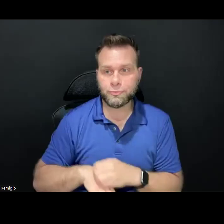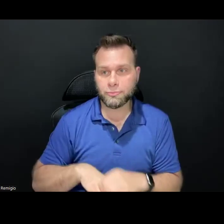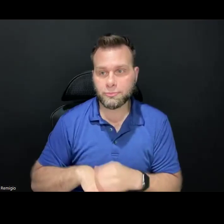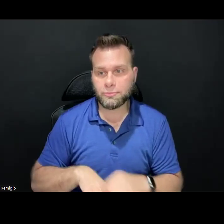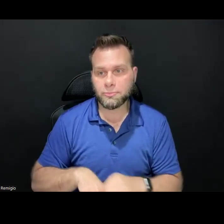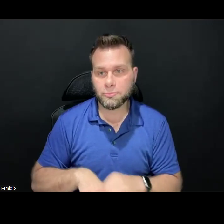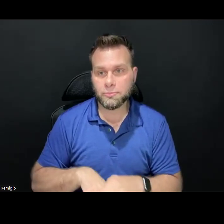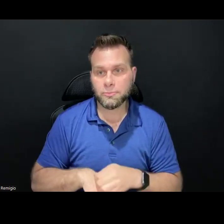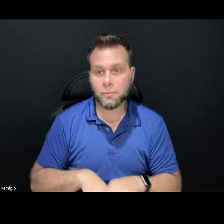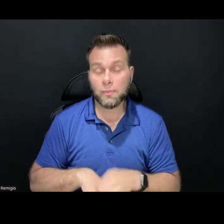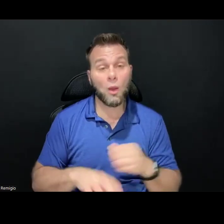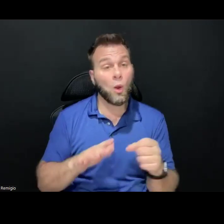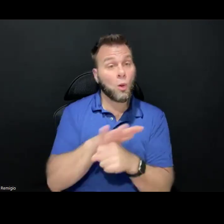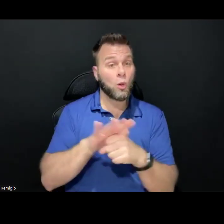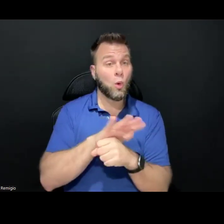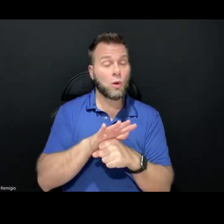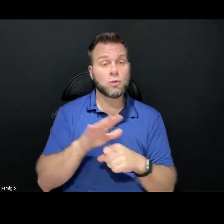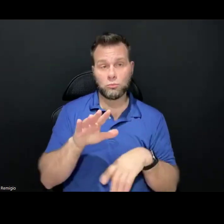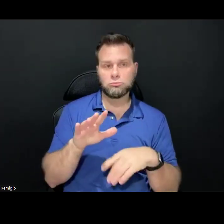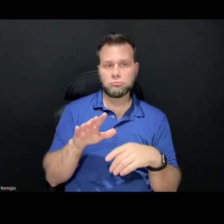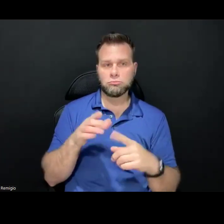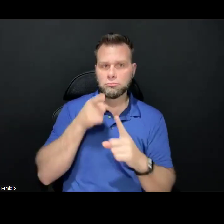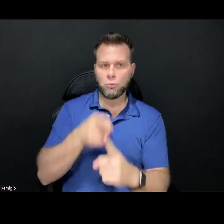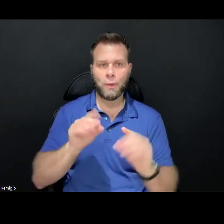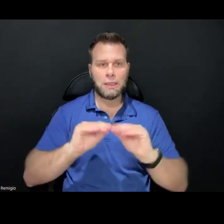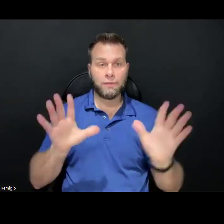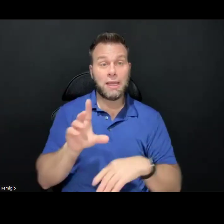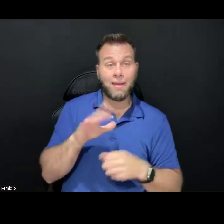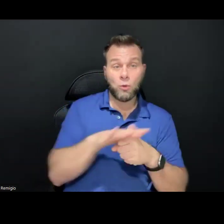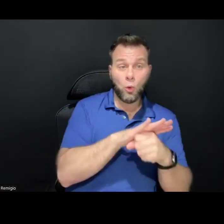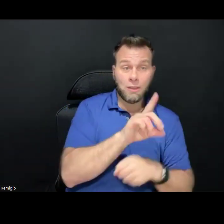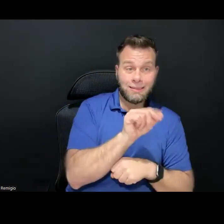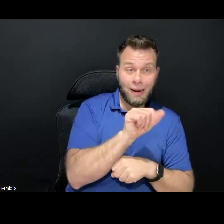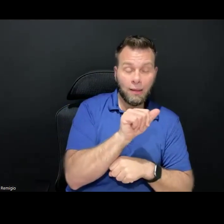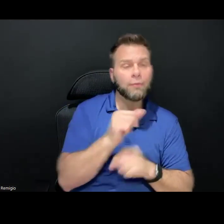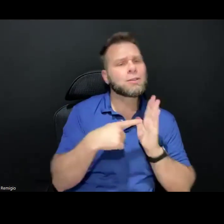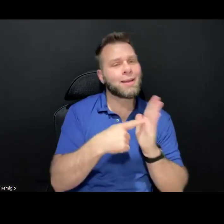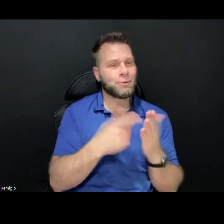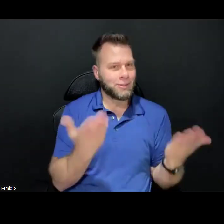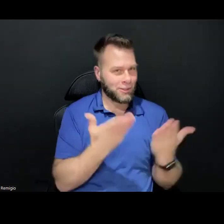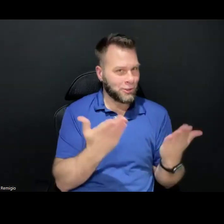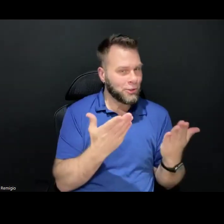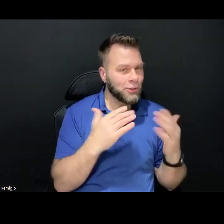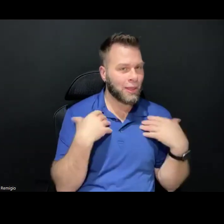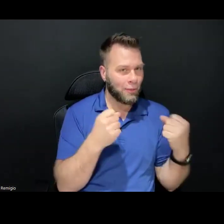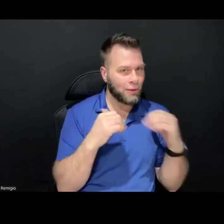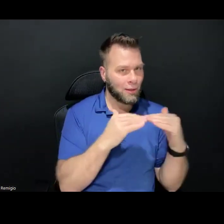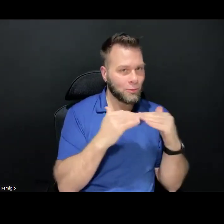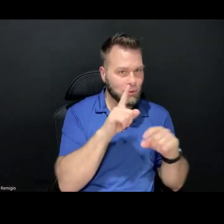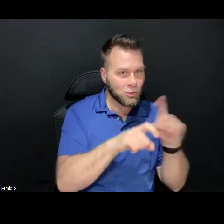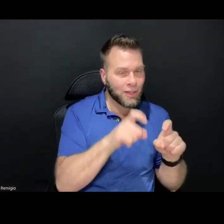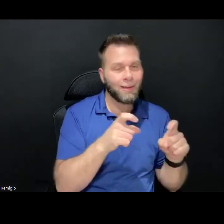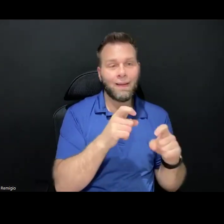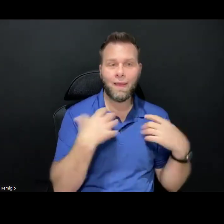First is the importance of local data. You know, it's wonderful that we have data sets like the Community Health Equity Survey, the Healthy Aging Data Reports, and